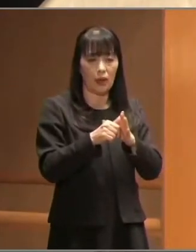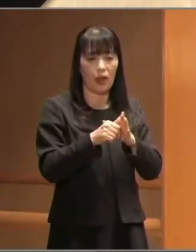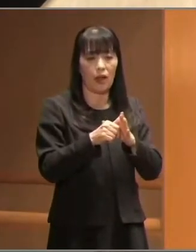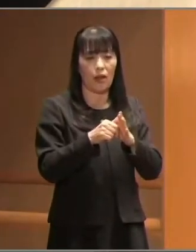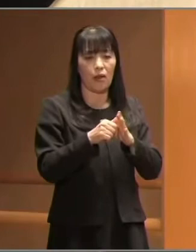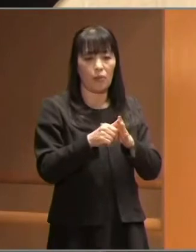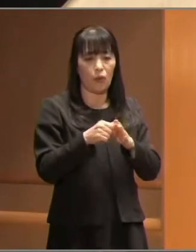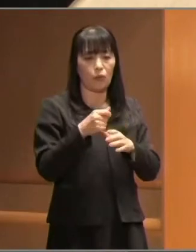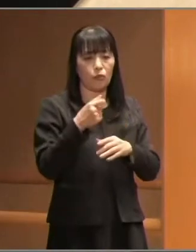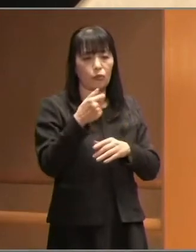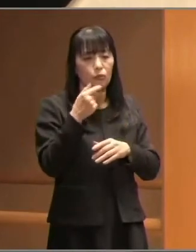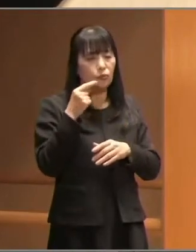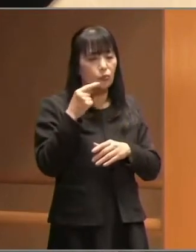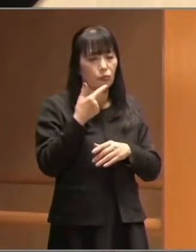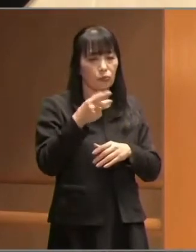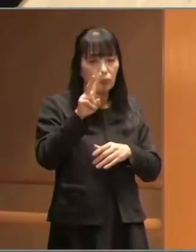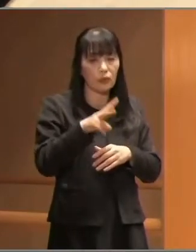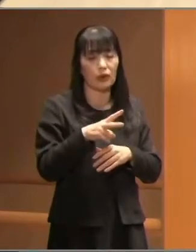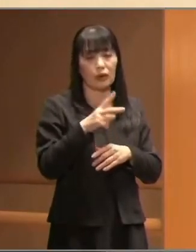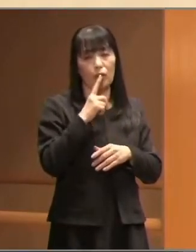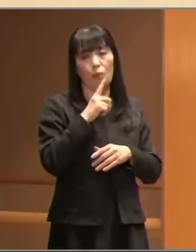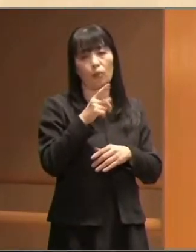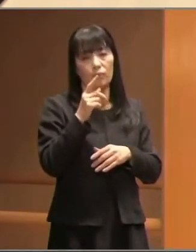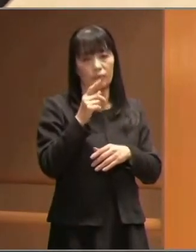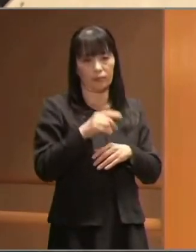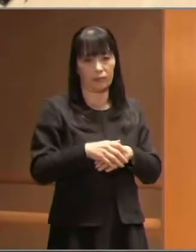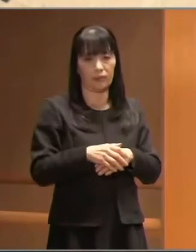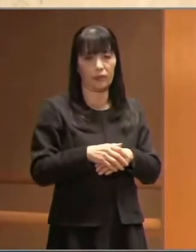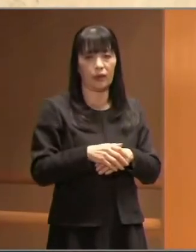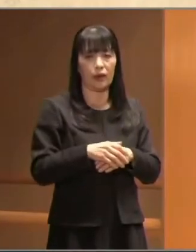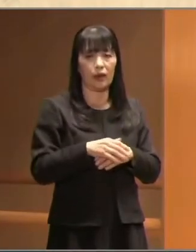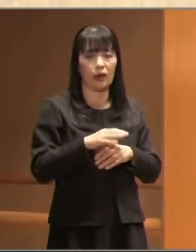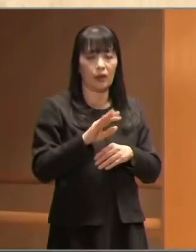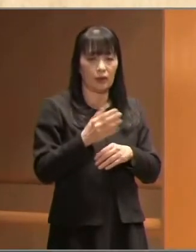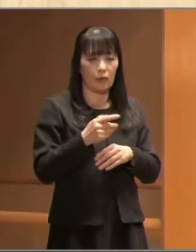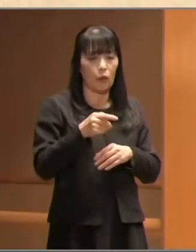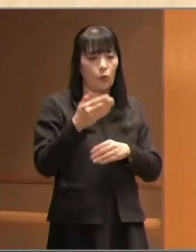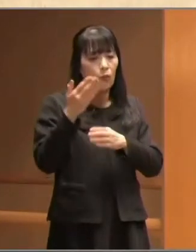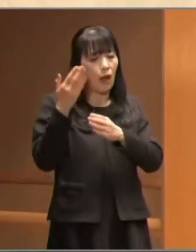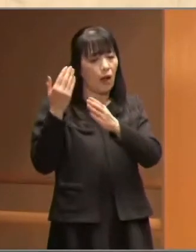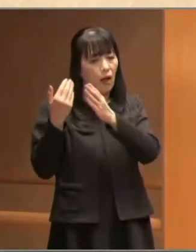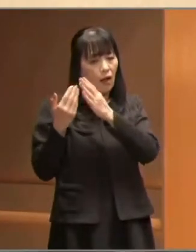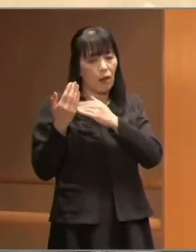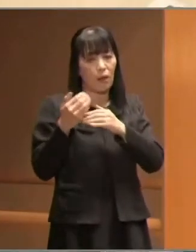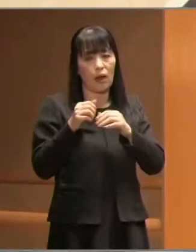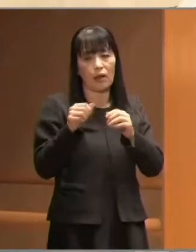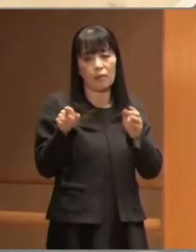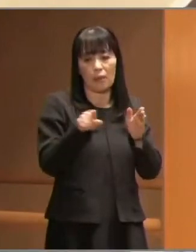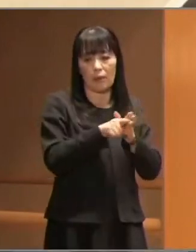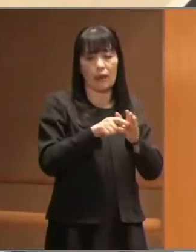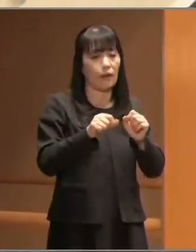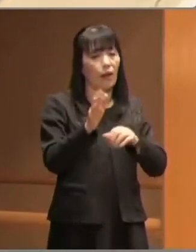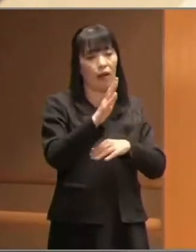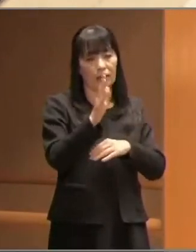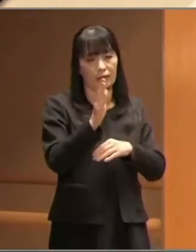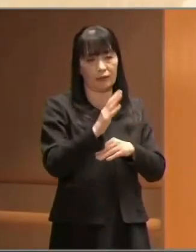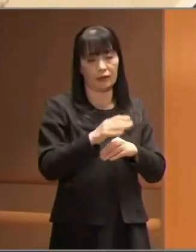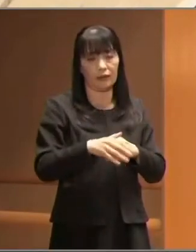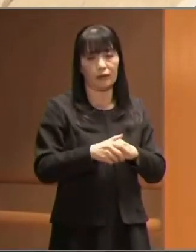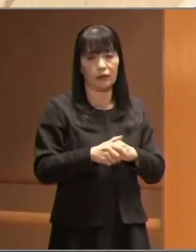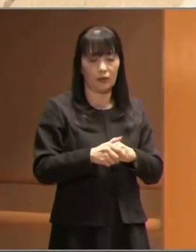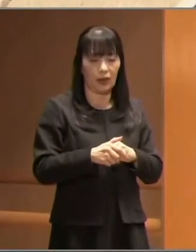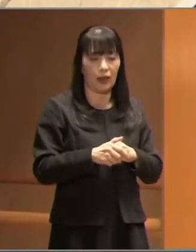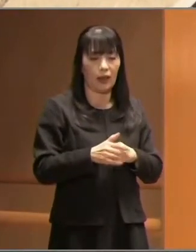the natural conditions such as typhoons. So the request was very demanding. I didn't do that